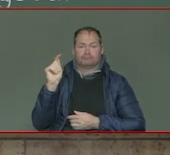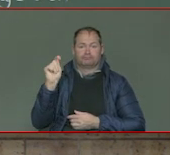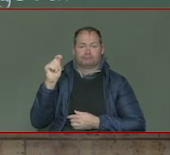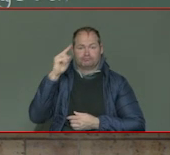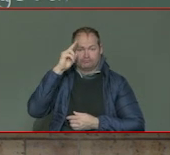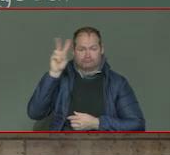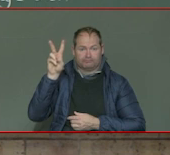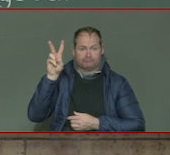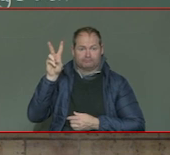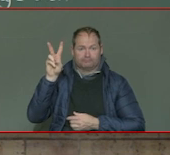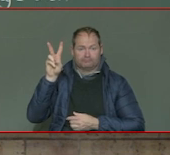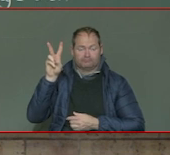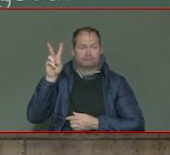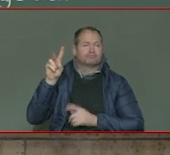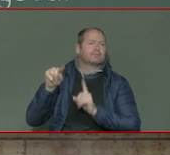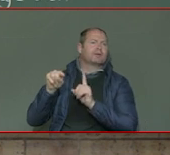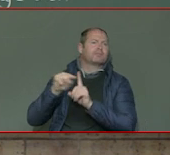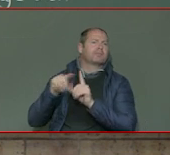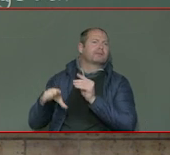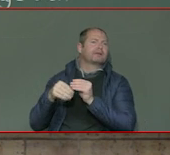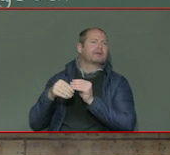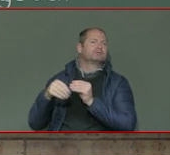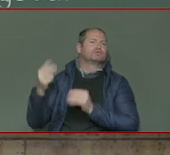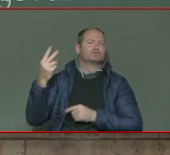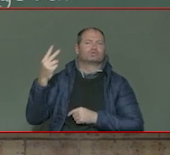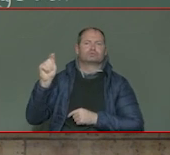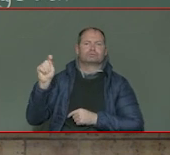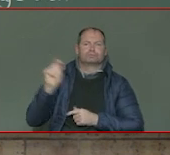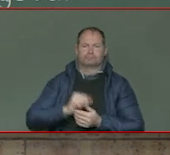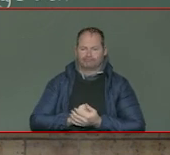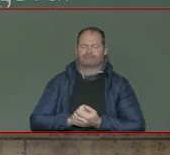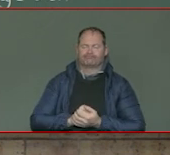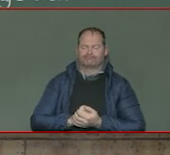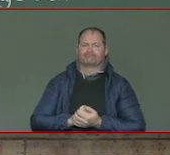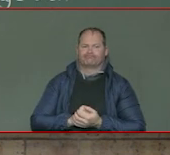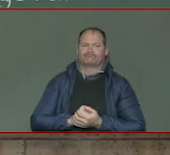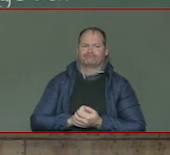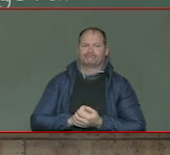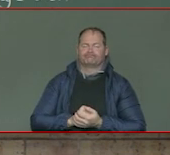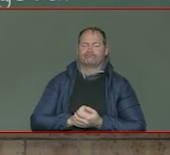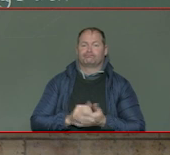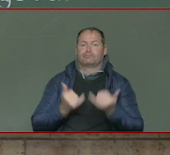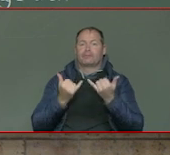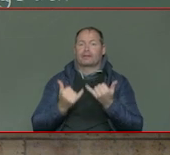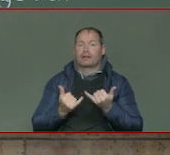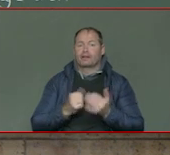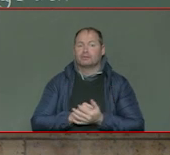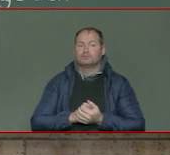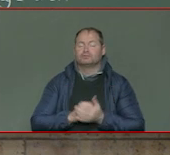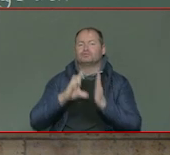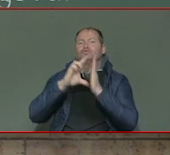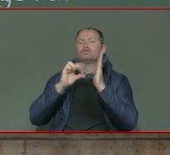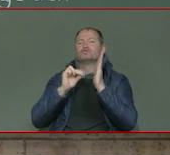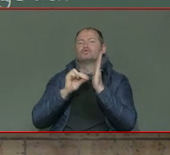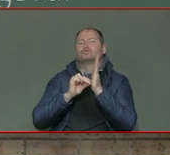squared plus 2t, correct? Now, what is the notation